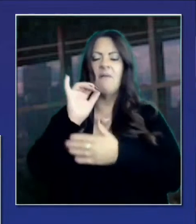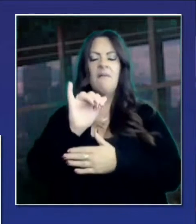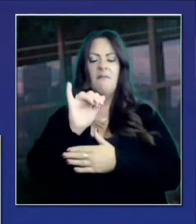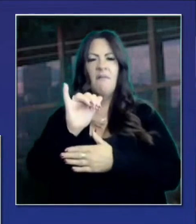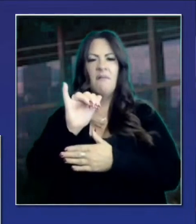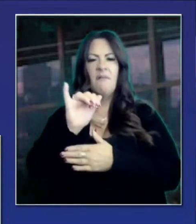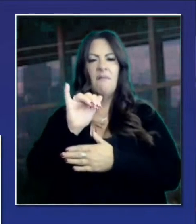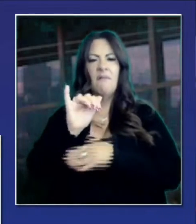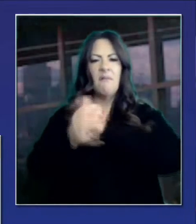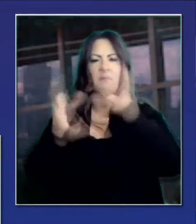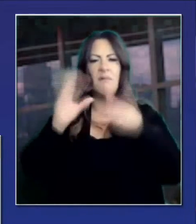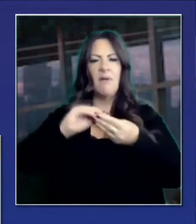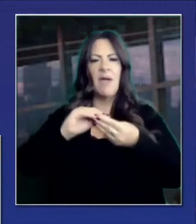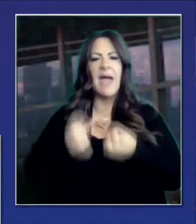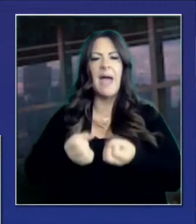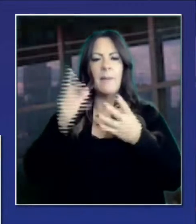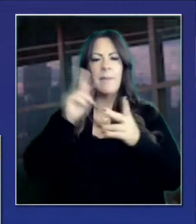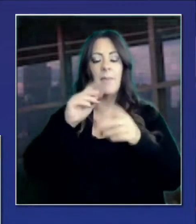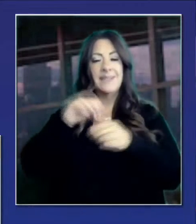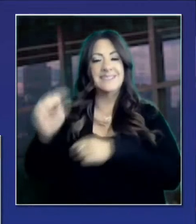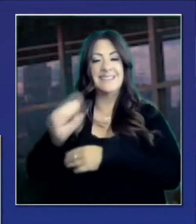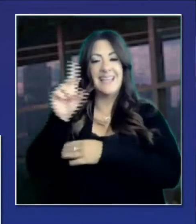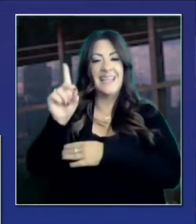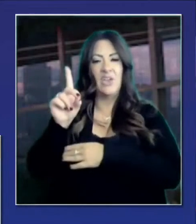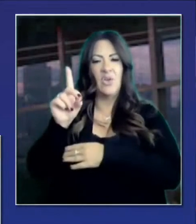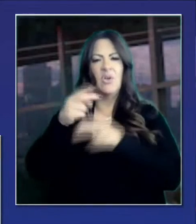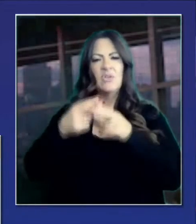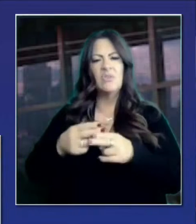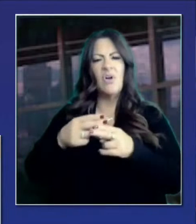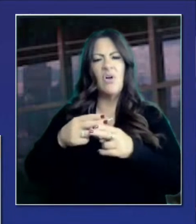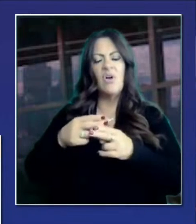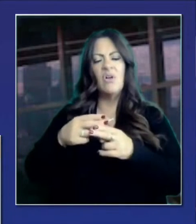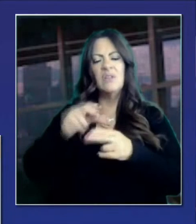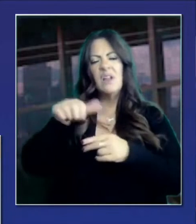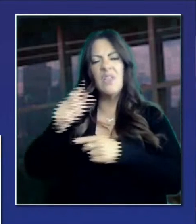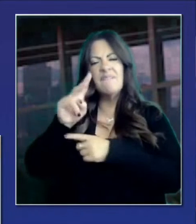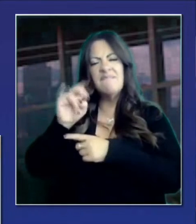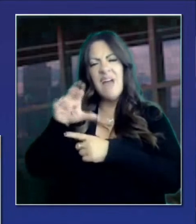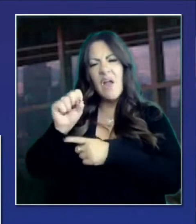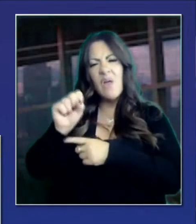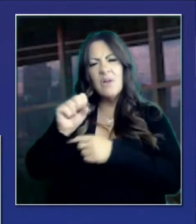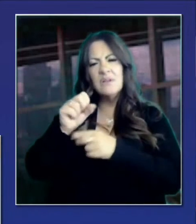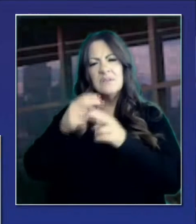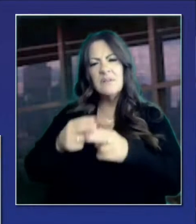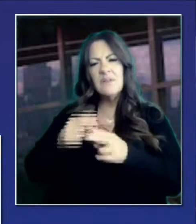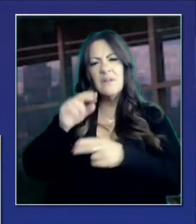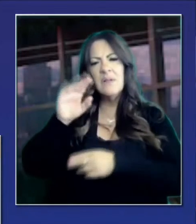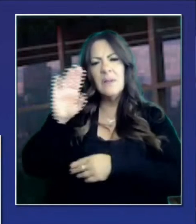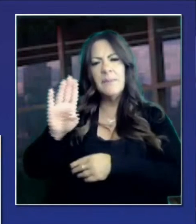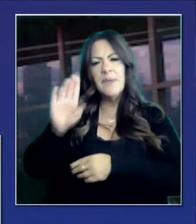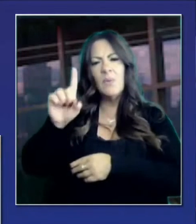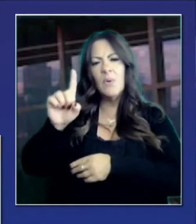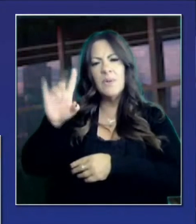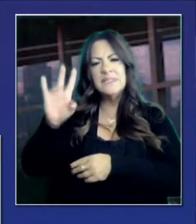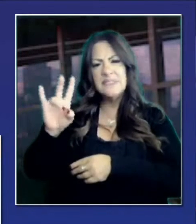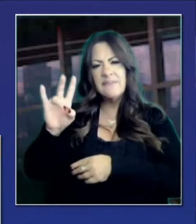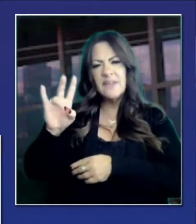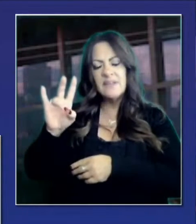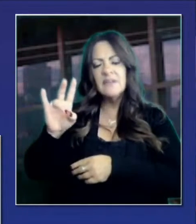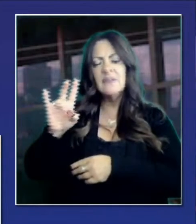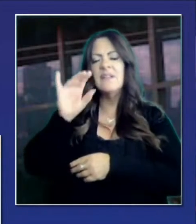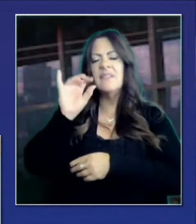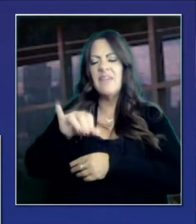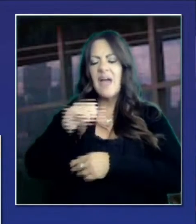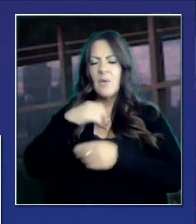that B117 variant that's gotten a lot of attention that we have been able to identify. So